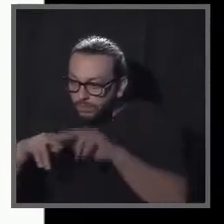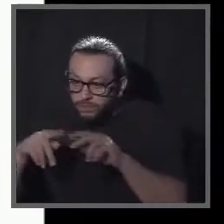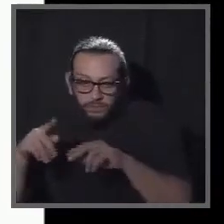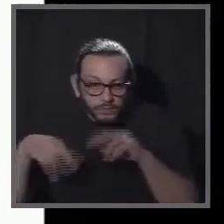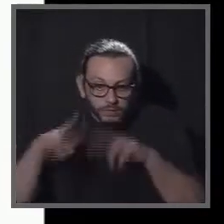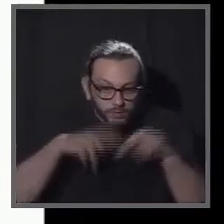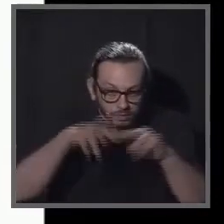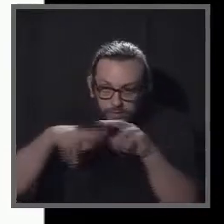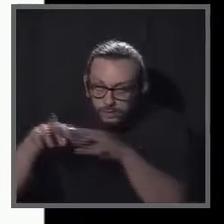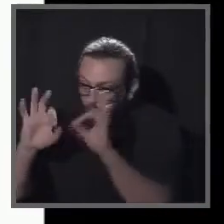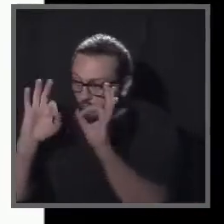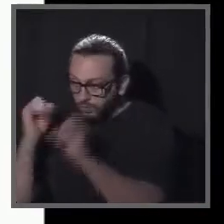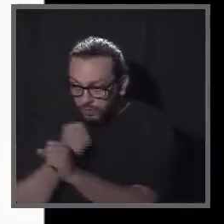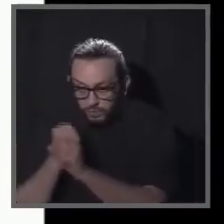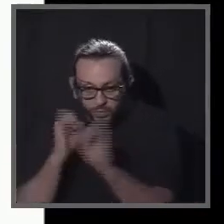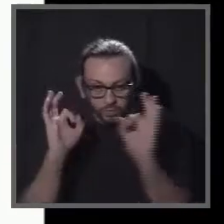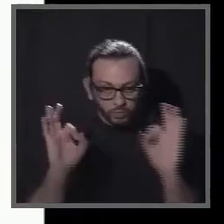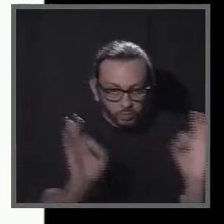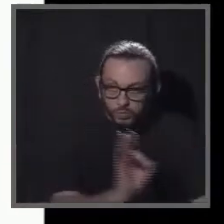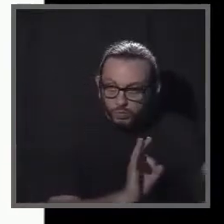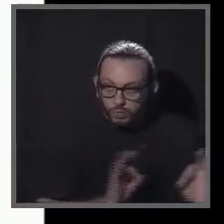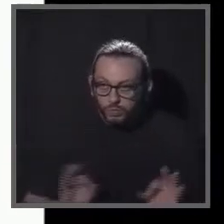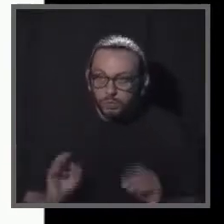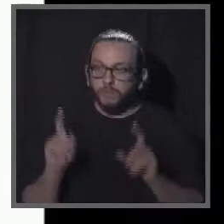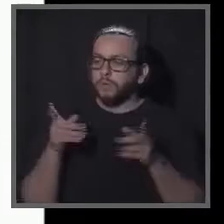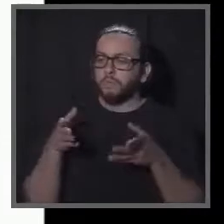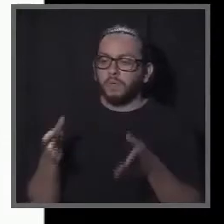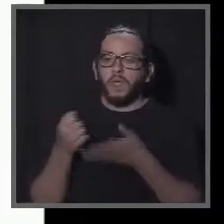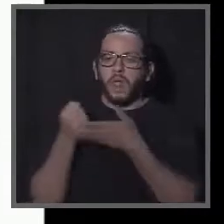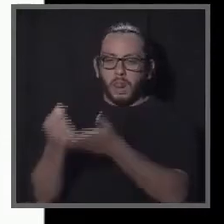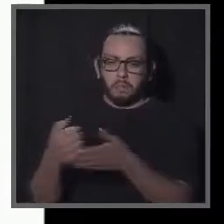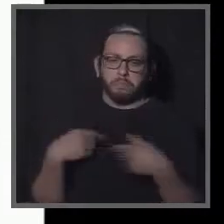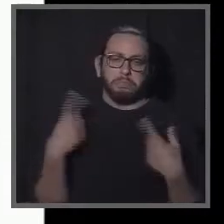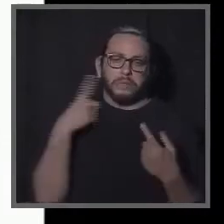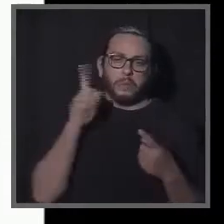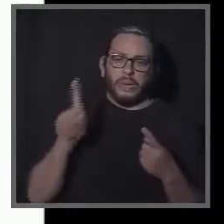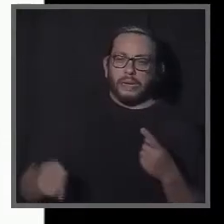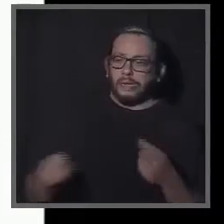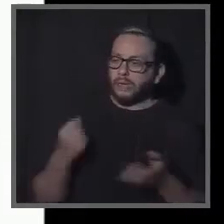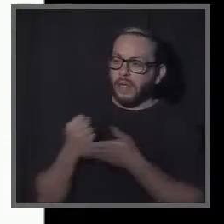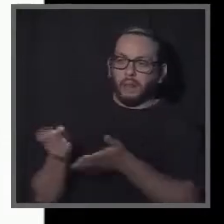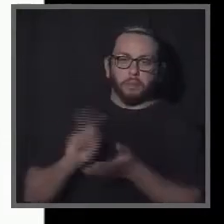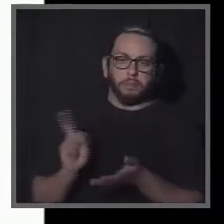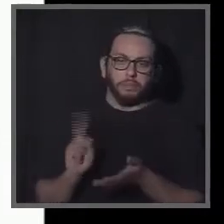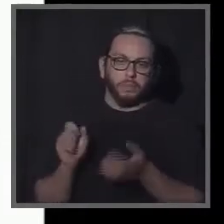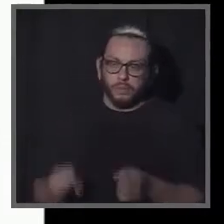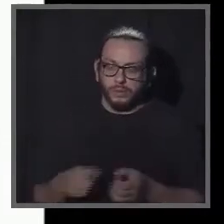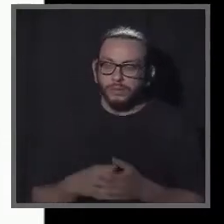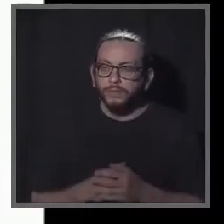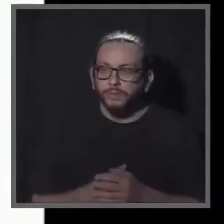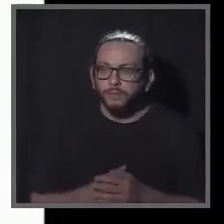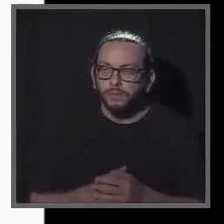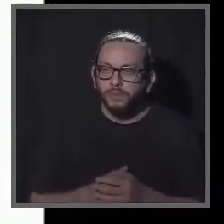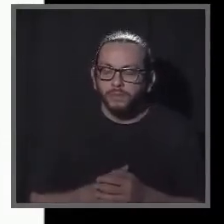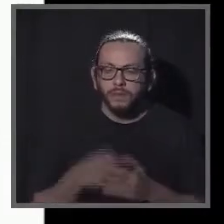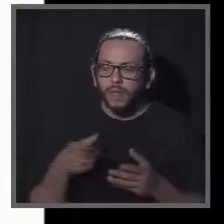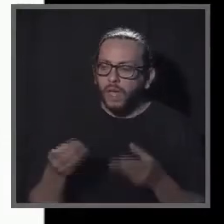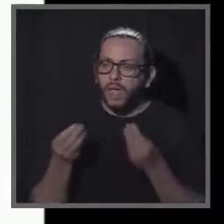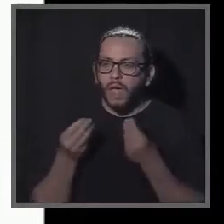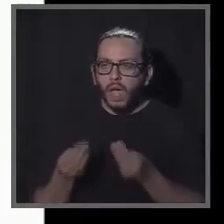without us working there. This means to empower people,